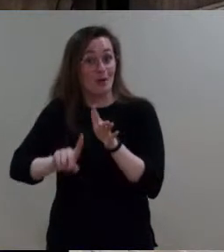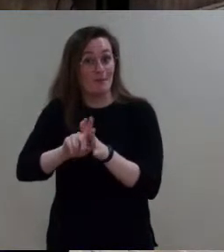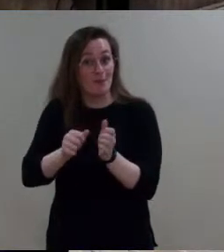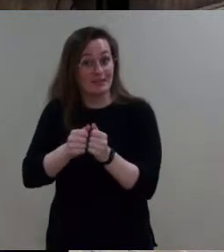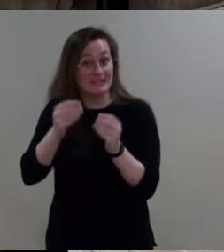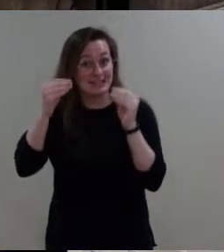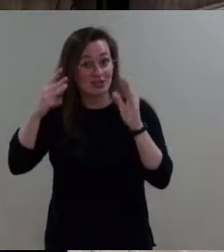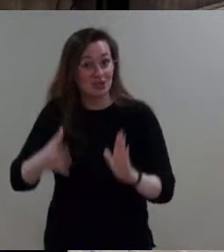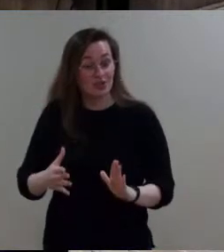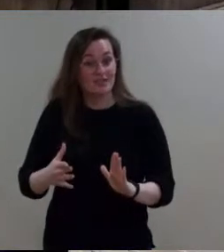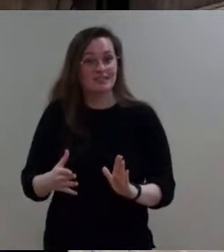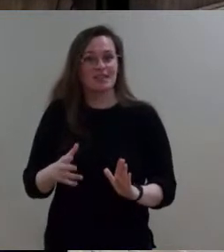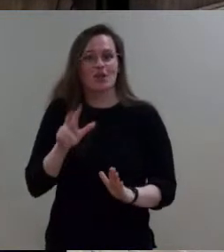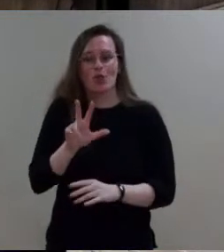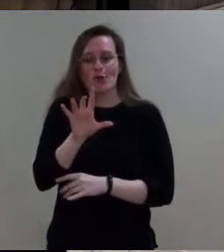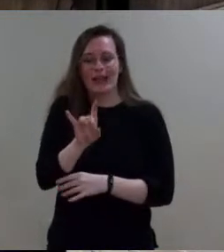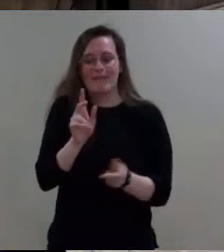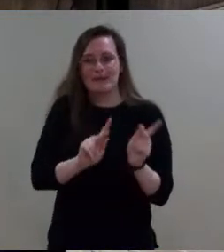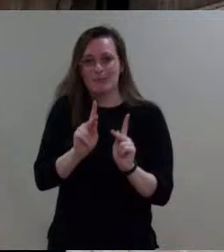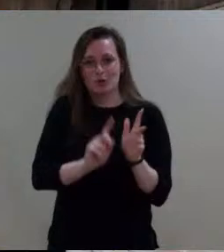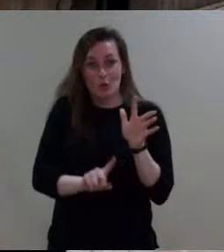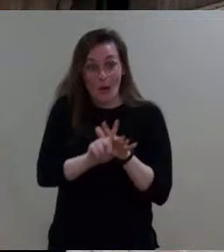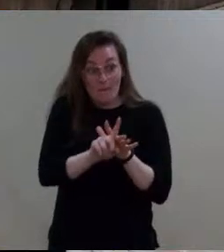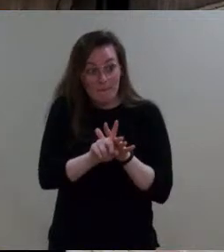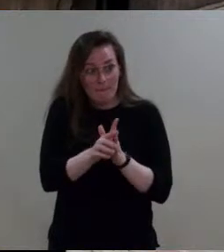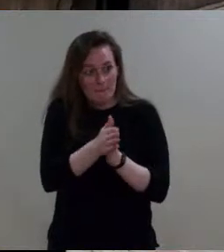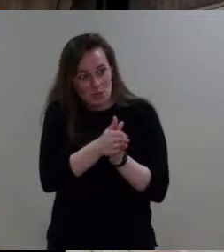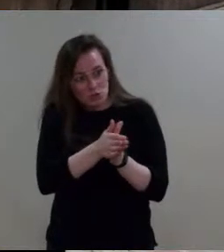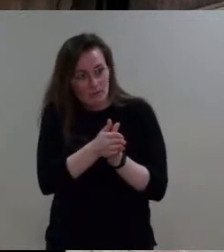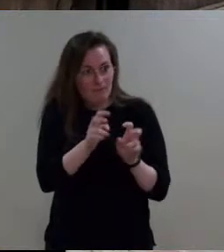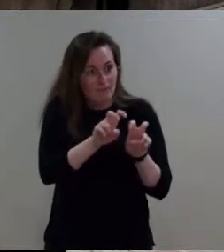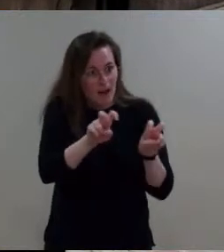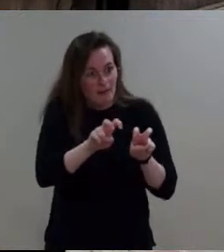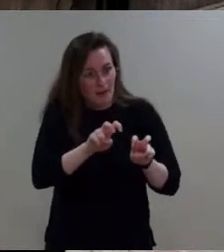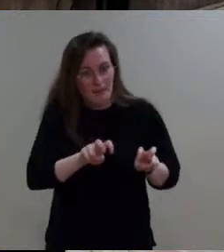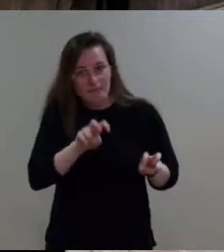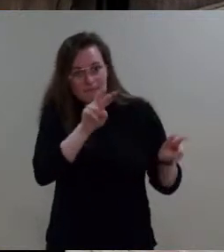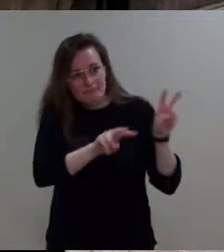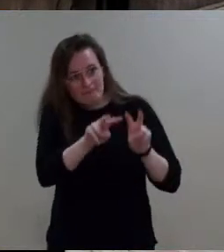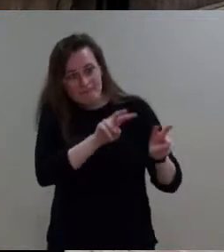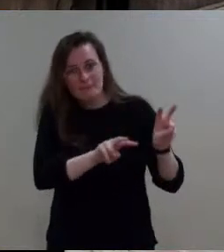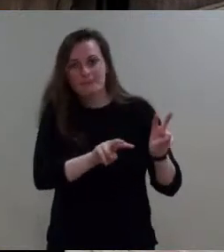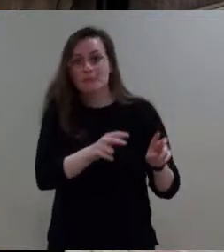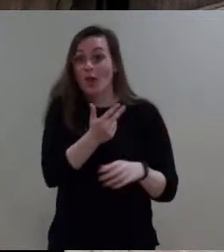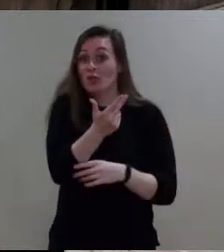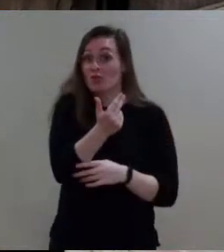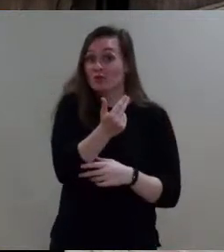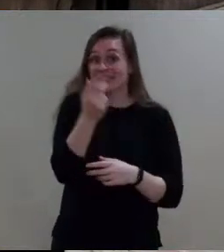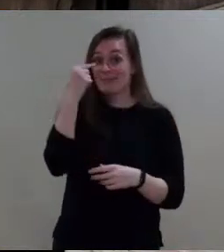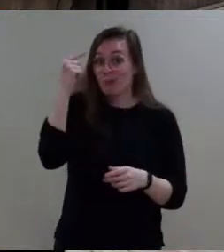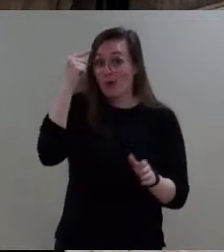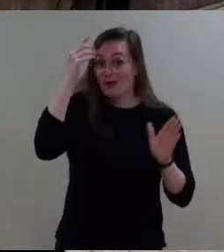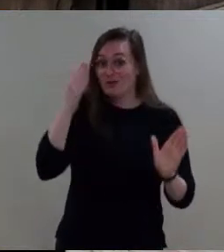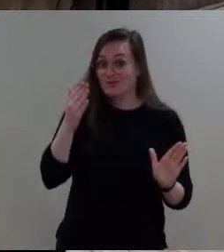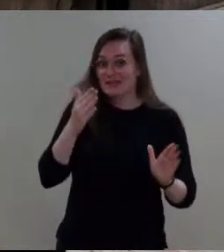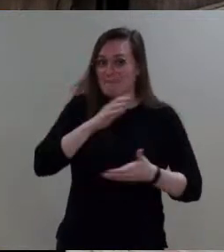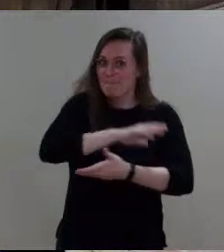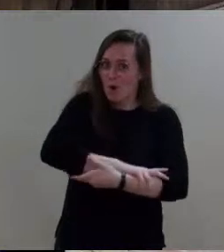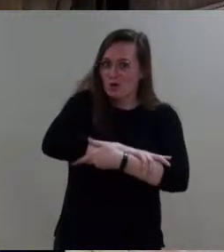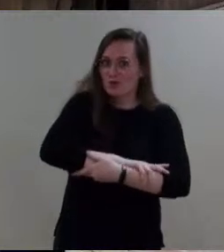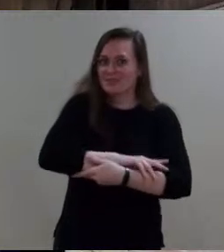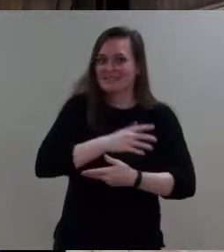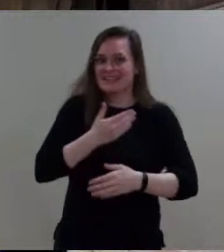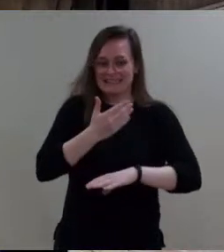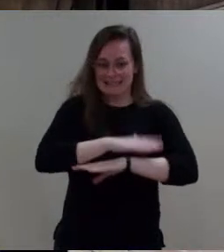people who were interested in the info session, and 13 employers and supporting partners had tables set up with